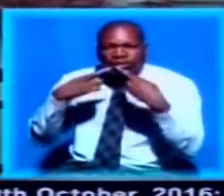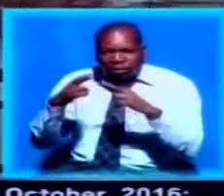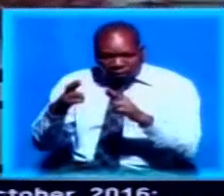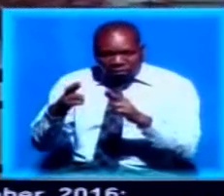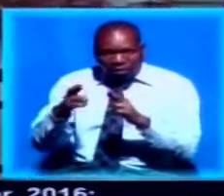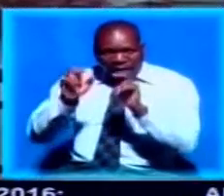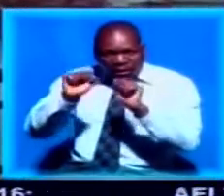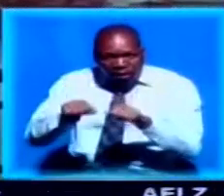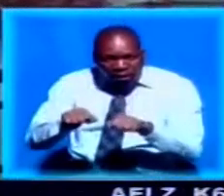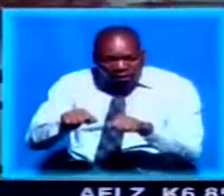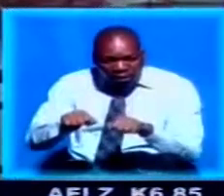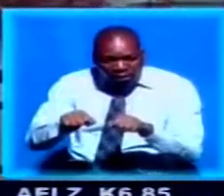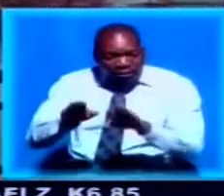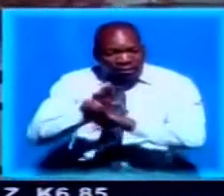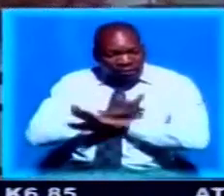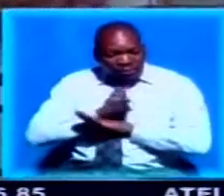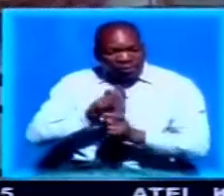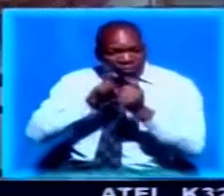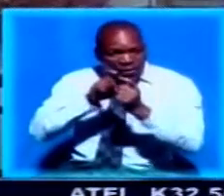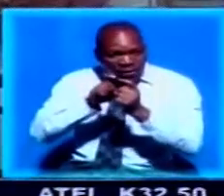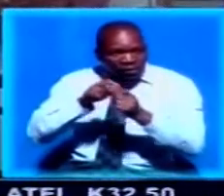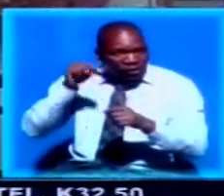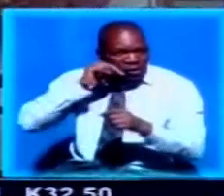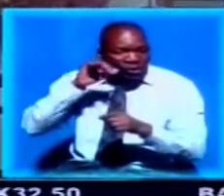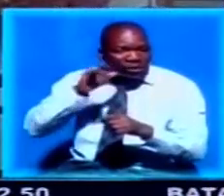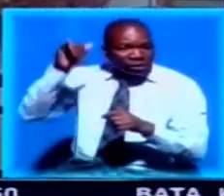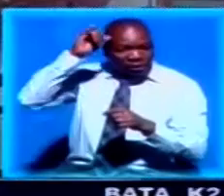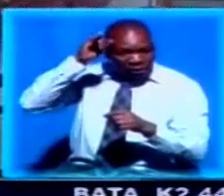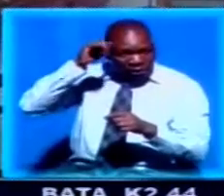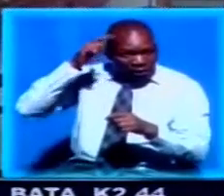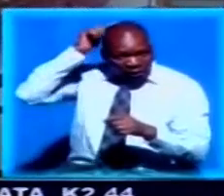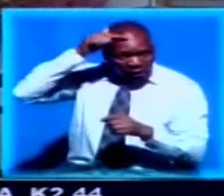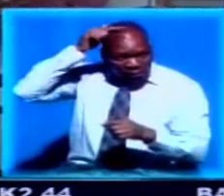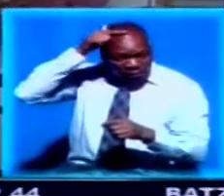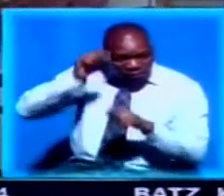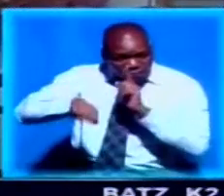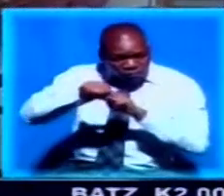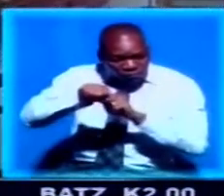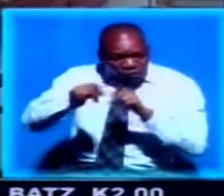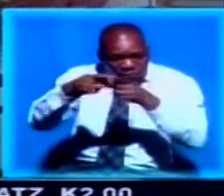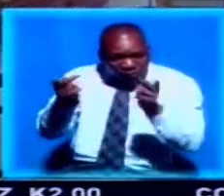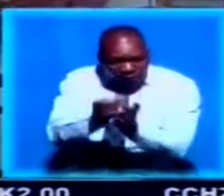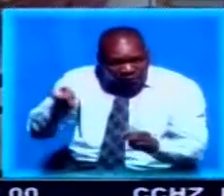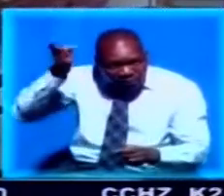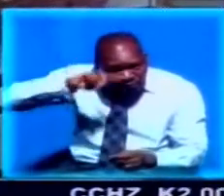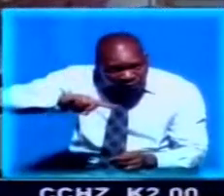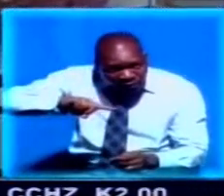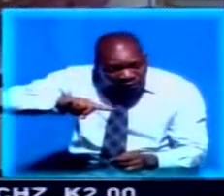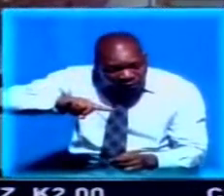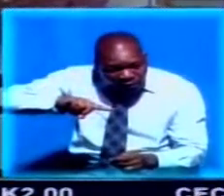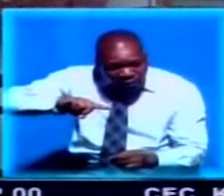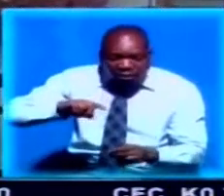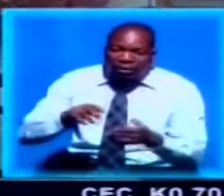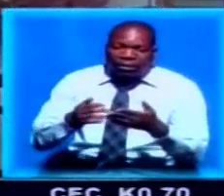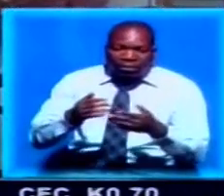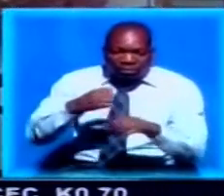Mawere says yesterday's Zambia-Nigeria World Cup qualifier loss at Levi Mwanawasa Stadium is a wake-up call for the nation not to always rely on